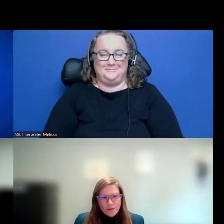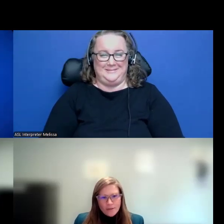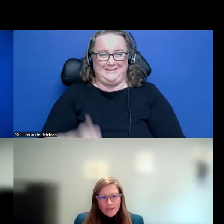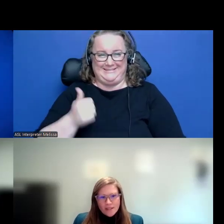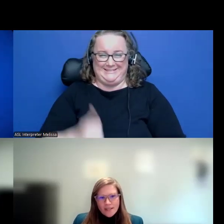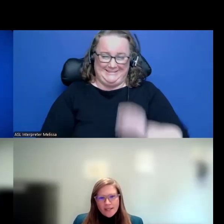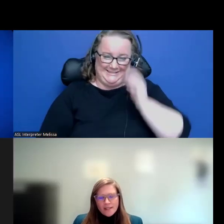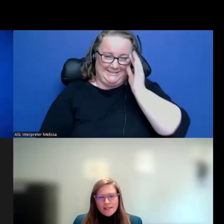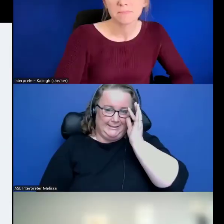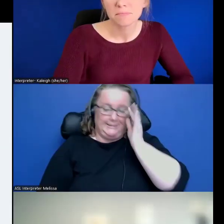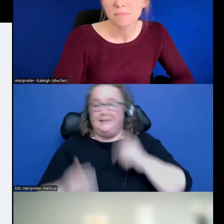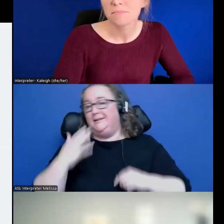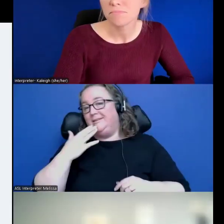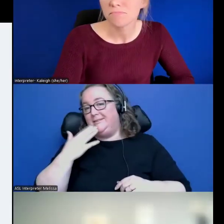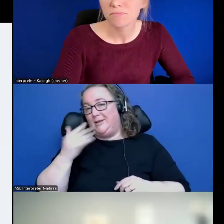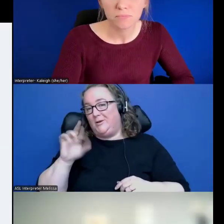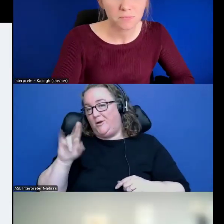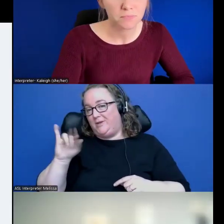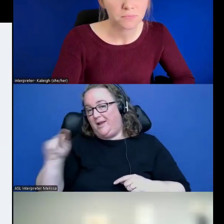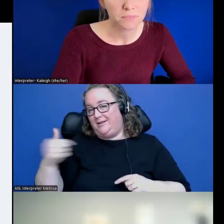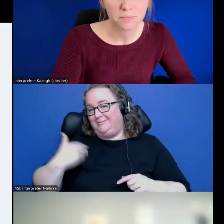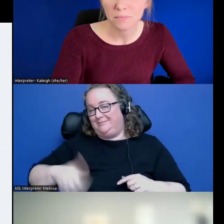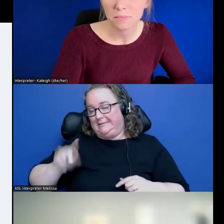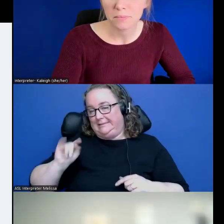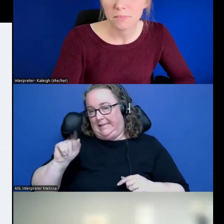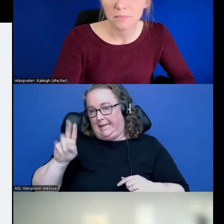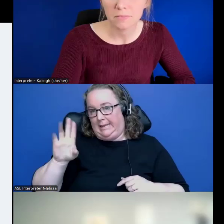Thank you, Ariana. This is Tatum.